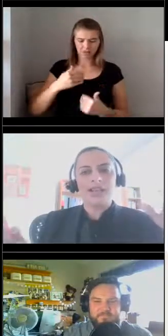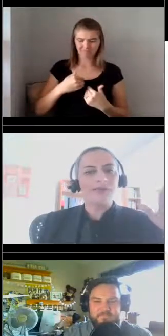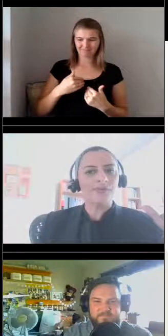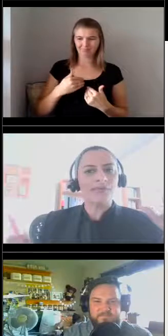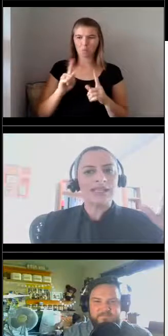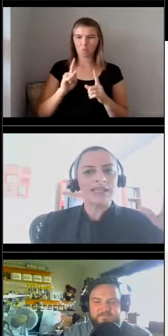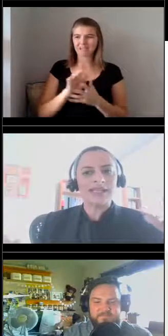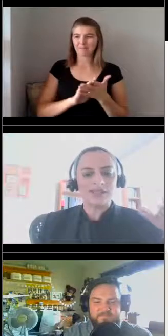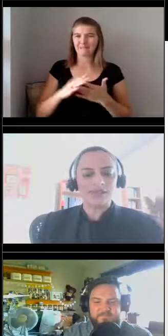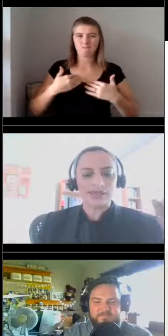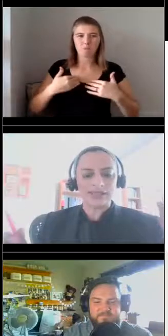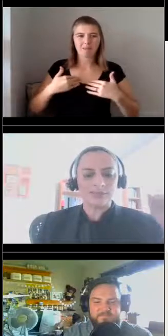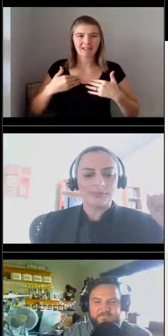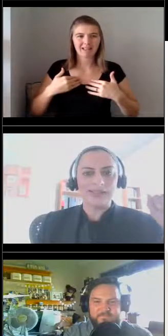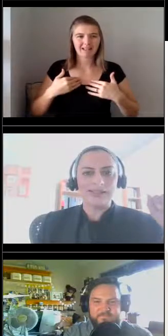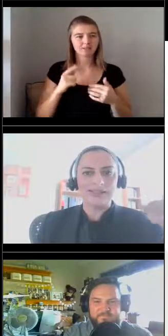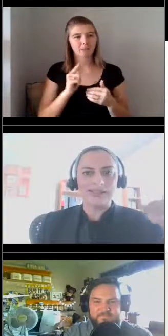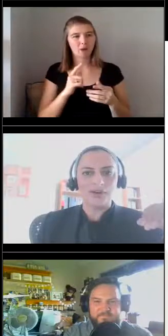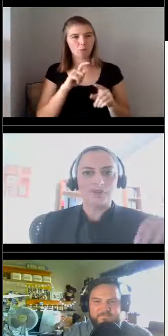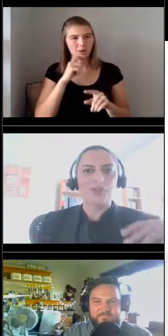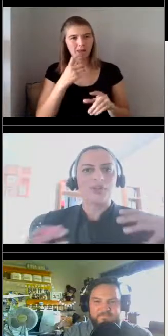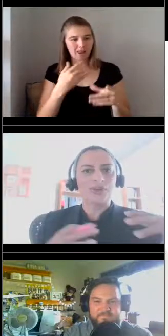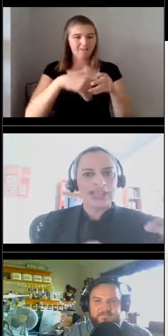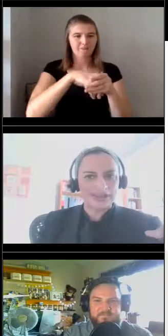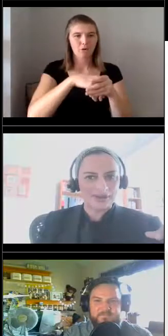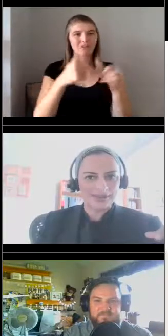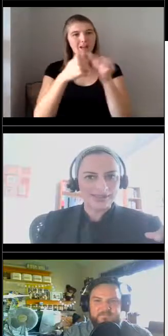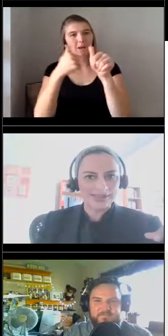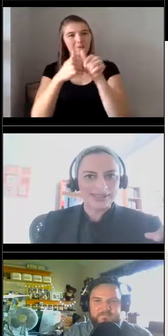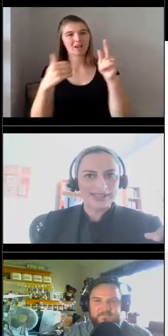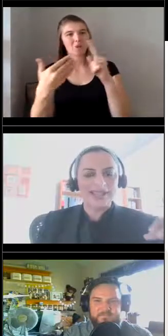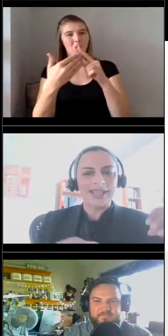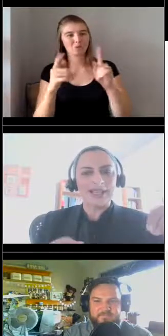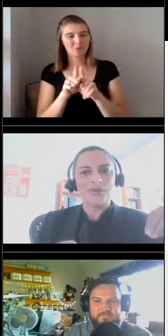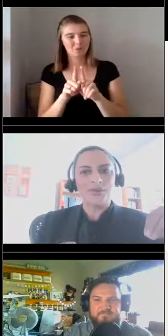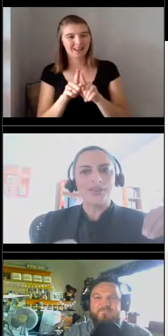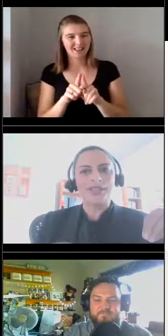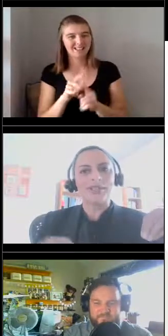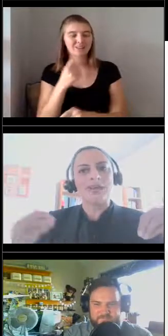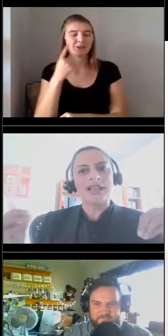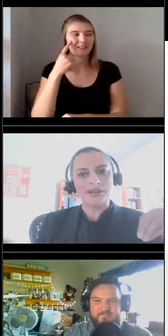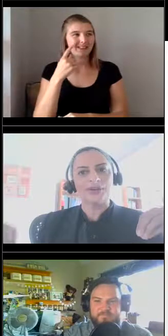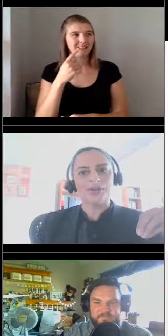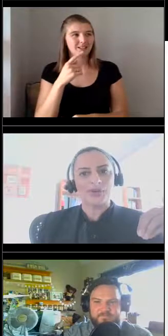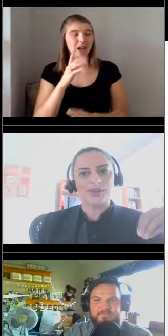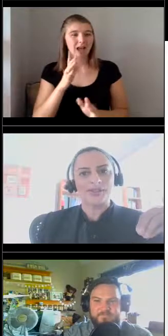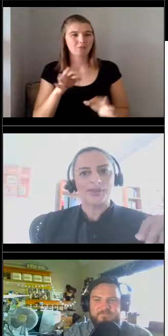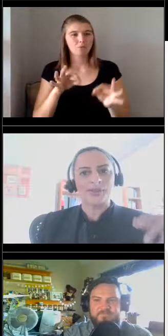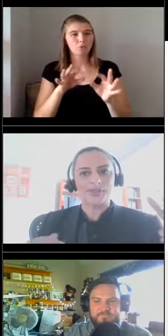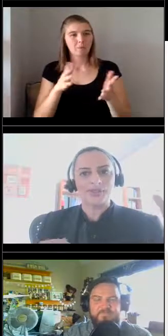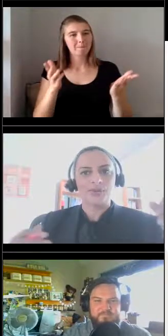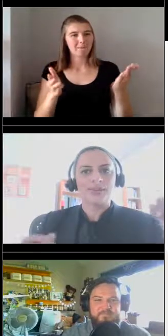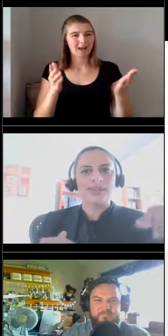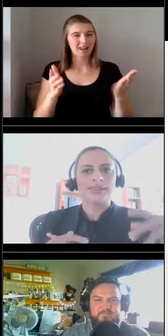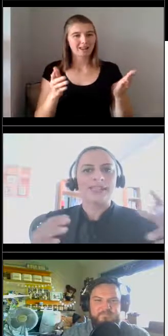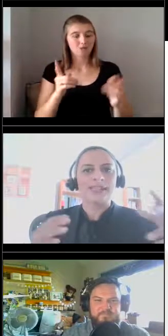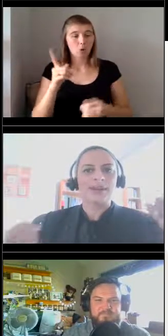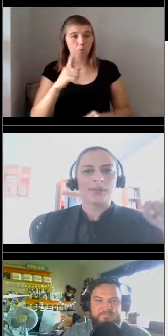think you really need to strike the balance of what you can ask and who you can rely on to ask as well.